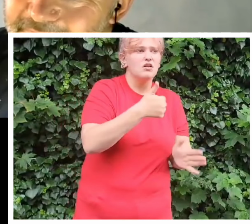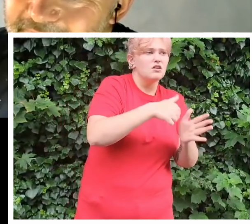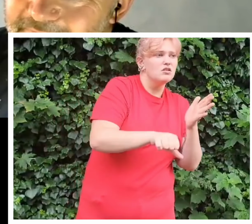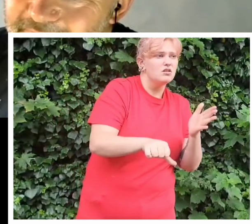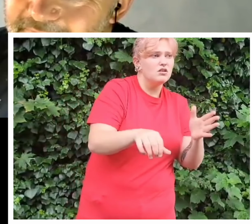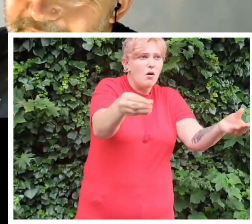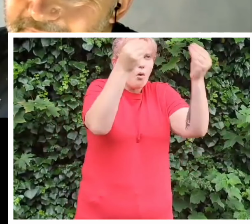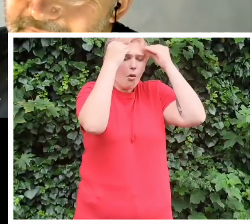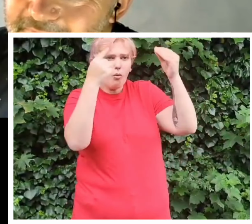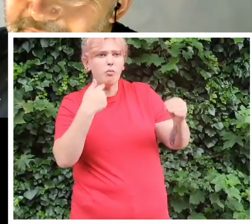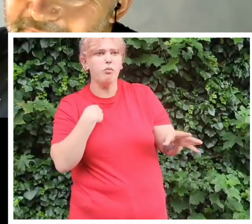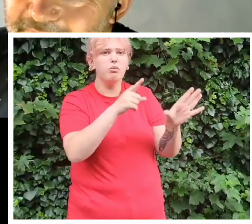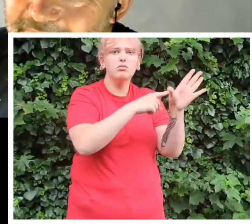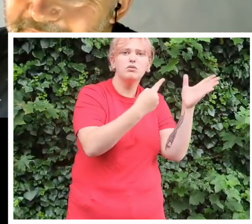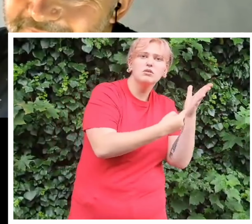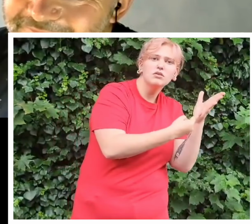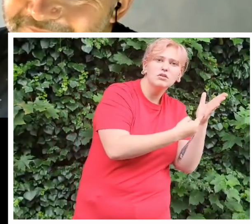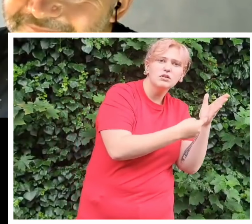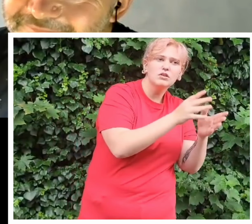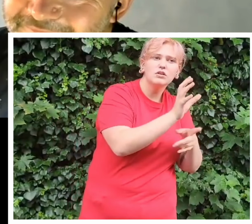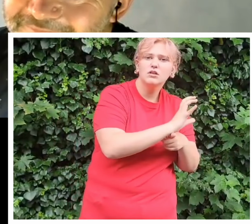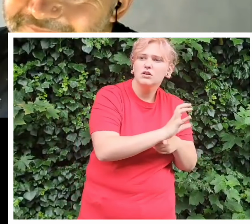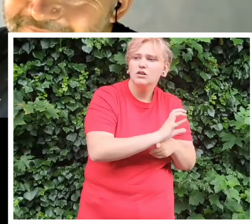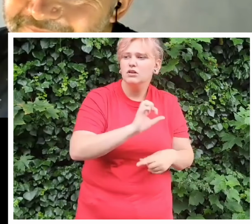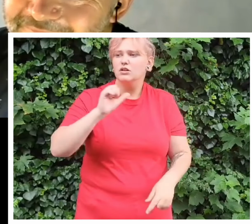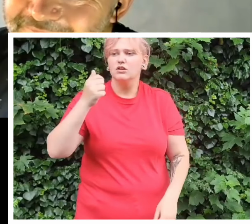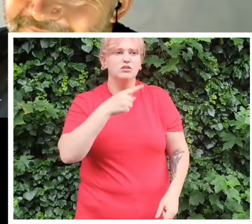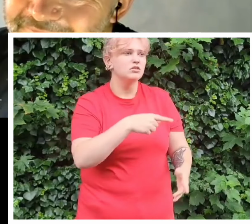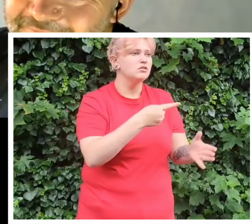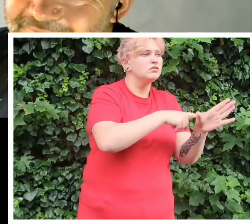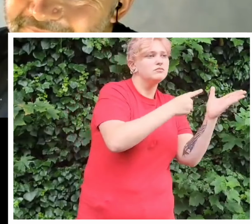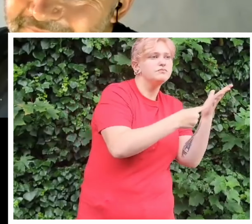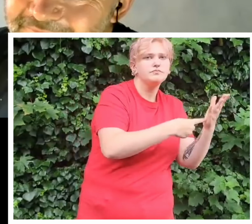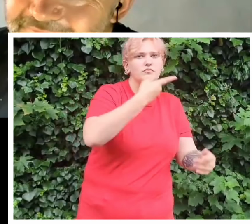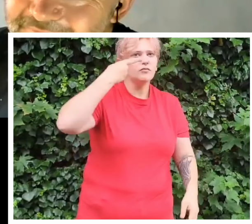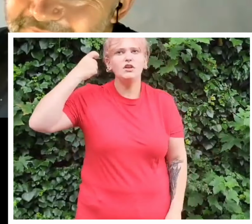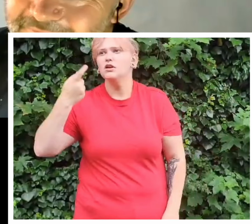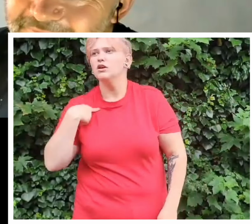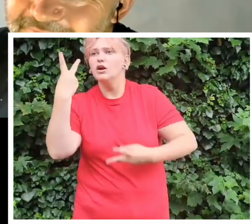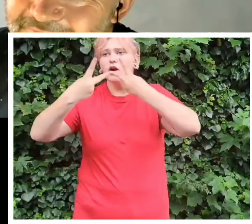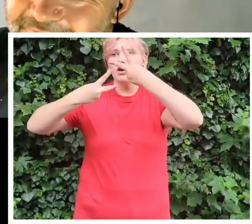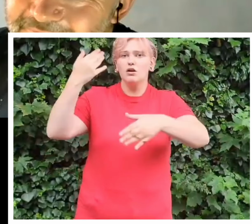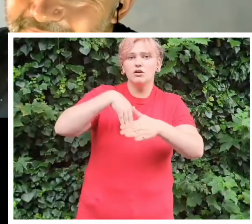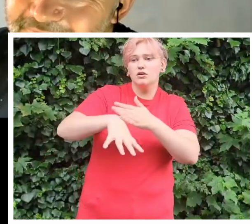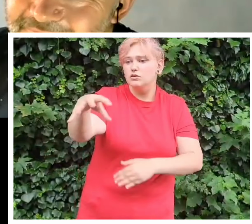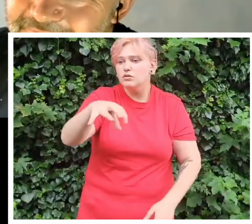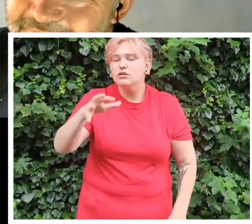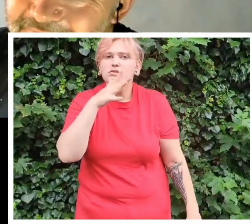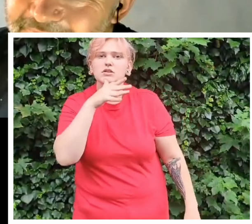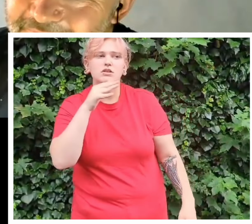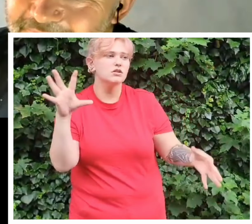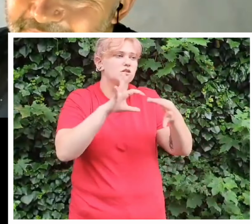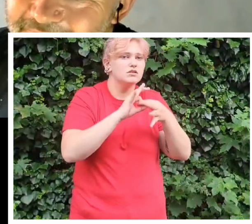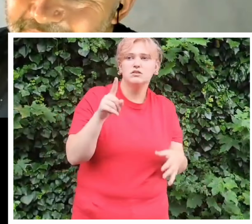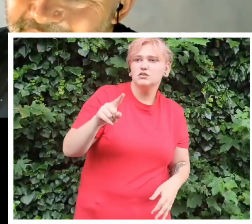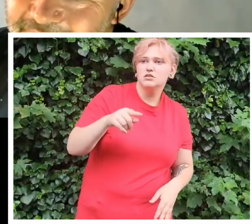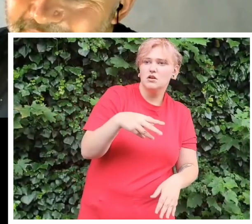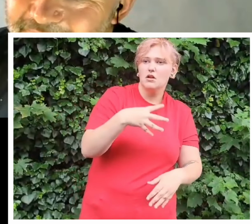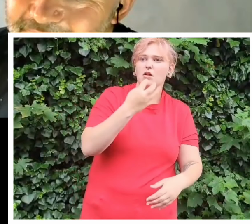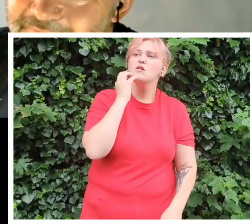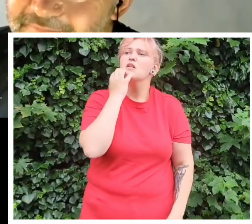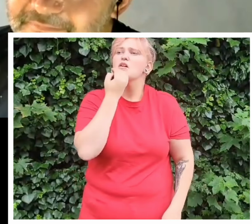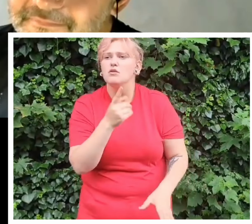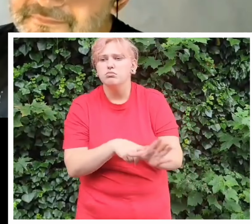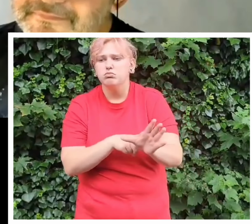to teach myself off of YouTube, and then from YouTube I found a choir over on Sheppey and I joined them for a number of